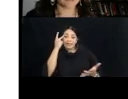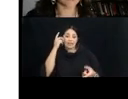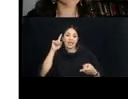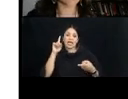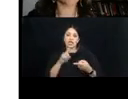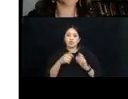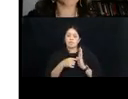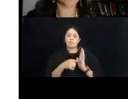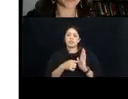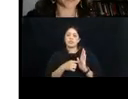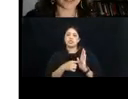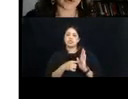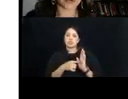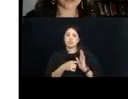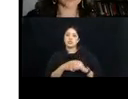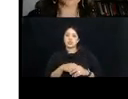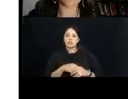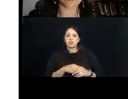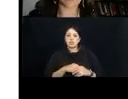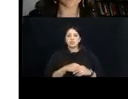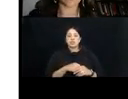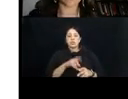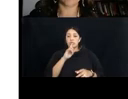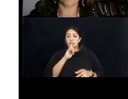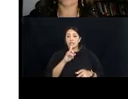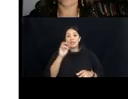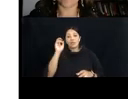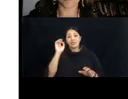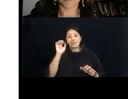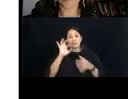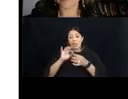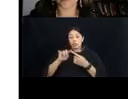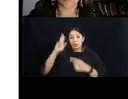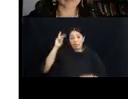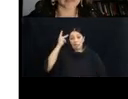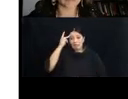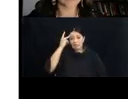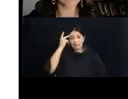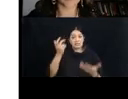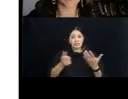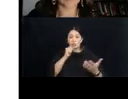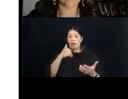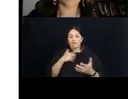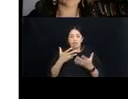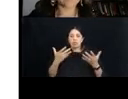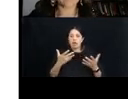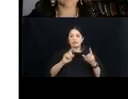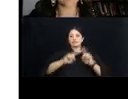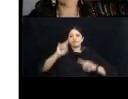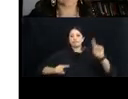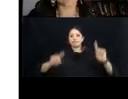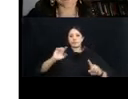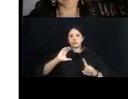underrepresentation as a result of gerrymandering that occurs politically. There's communities that are organized for purposes